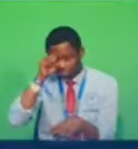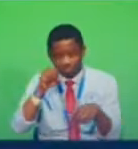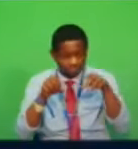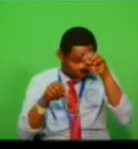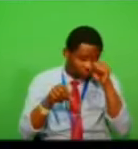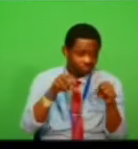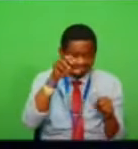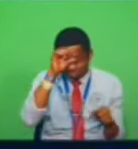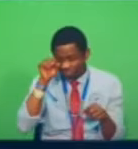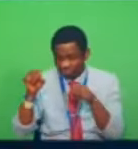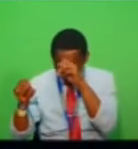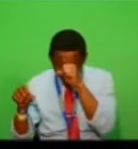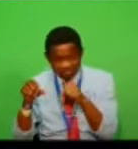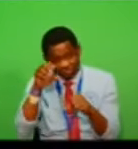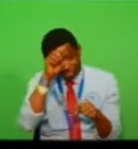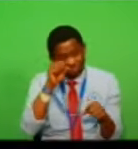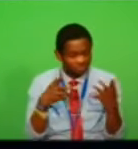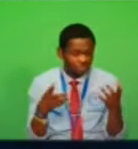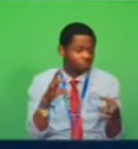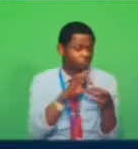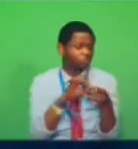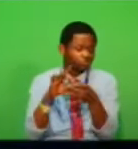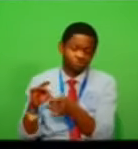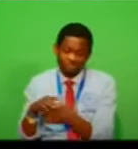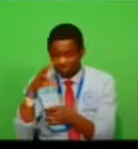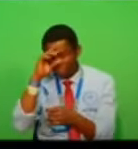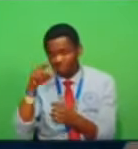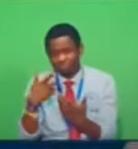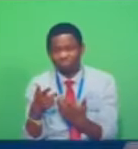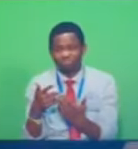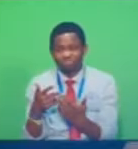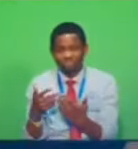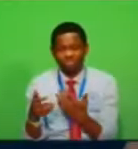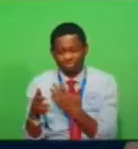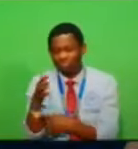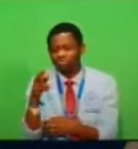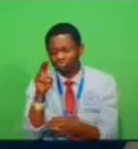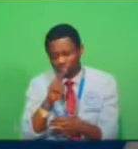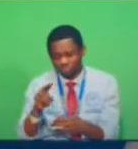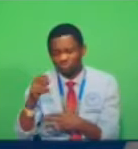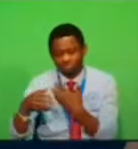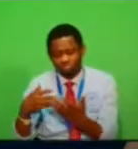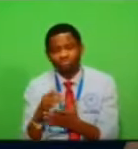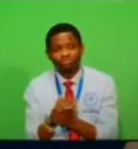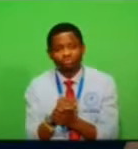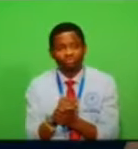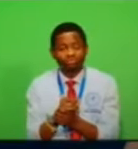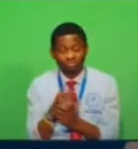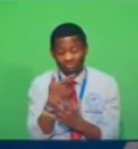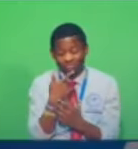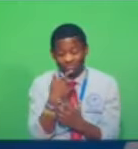didn't know. I was just hanging out with men that I enjoyed hanging out with. But God was using it to shape me. But beloved, I say all of